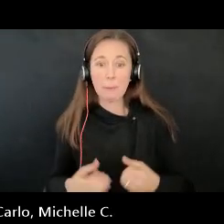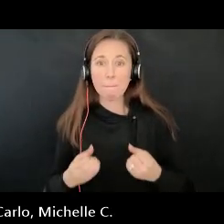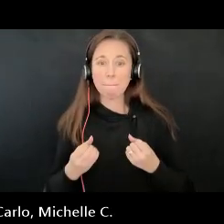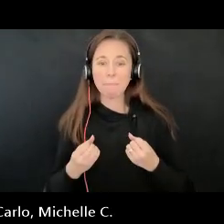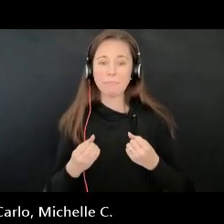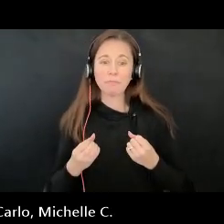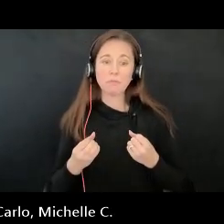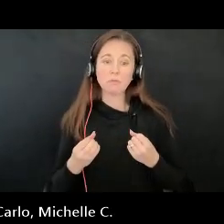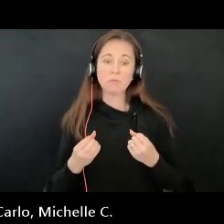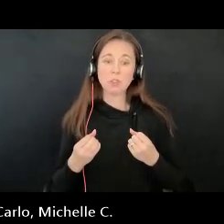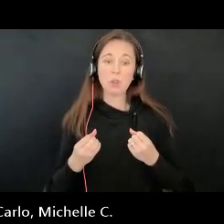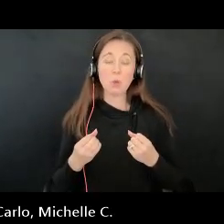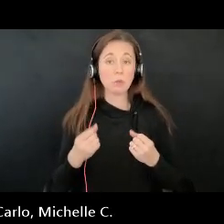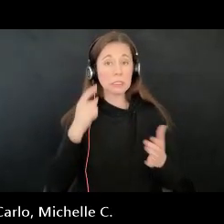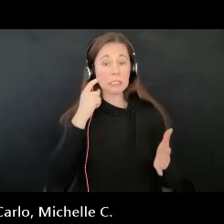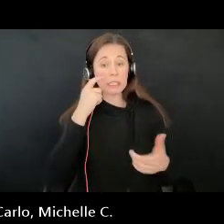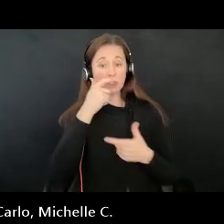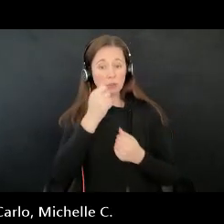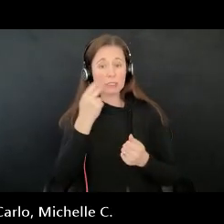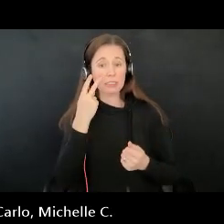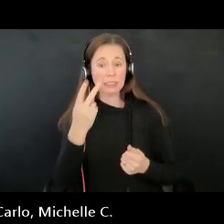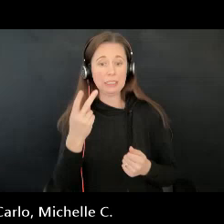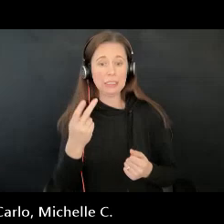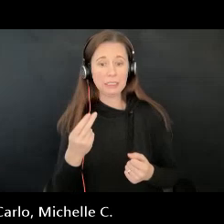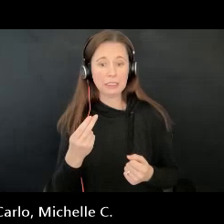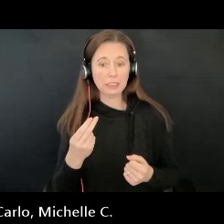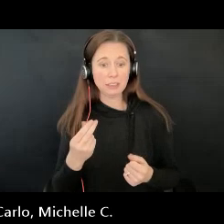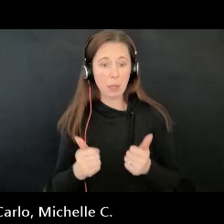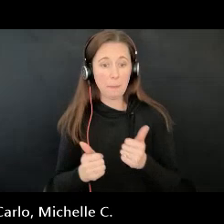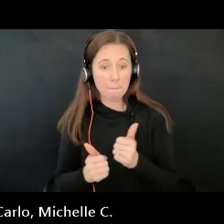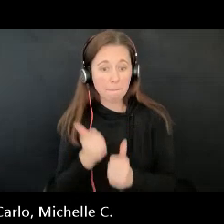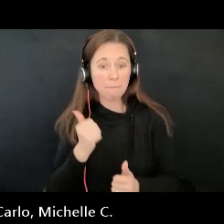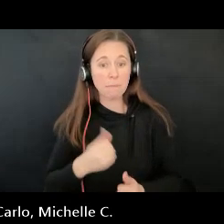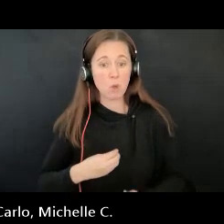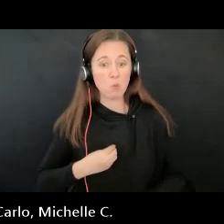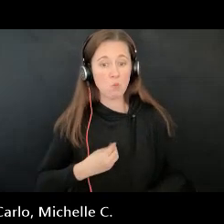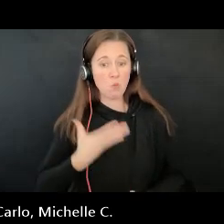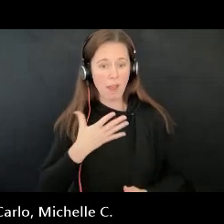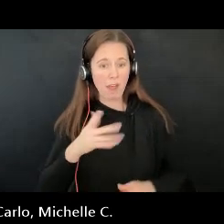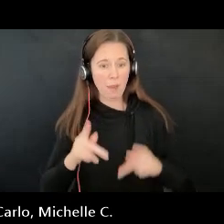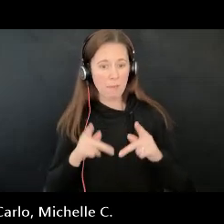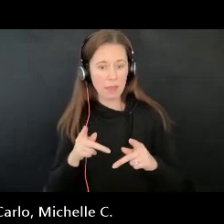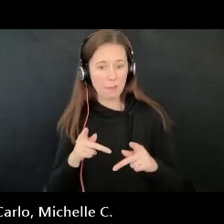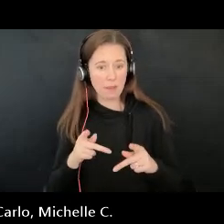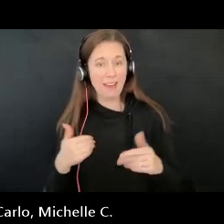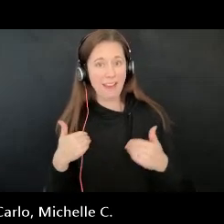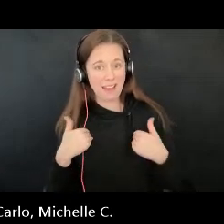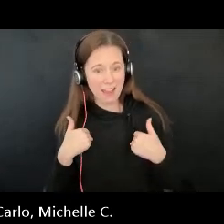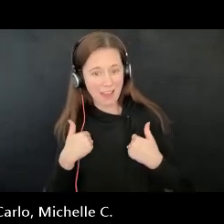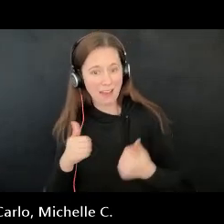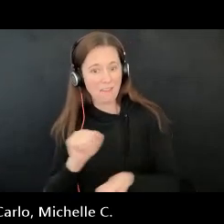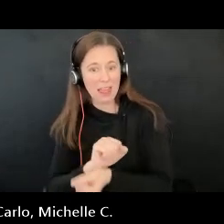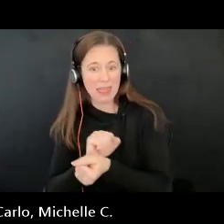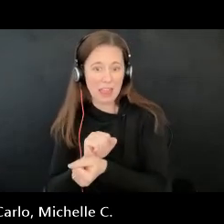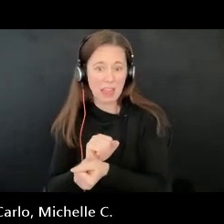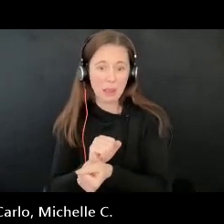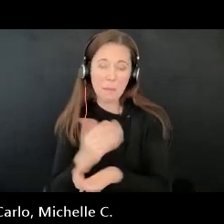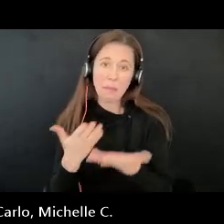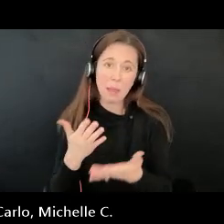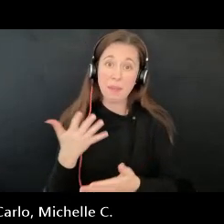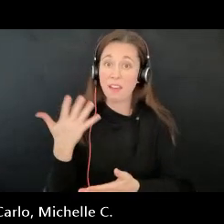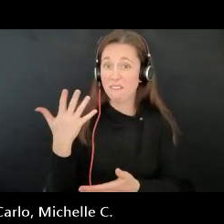in their lifetime. And so for the Upshur family to own over 90 individuals in a 50-year span, they were one of the